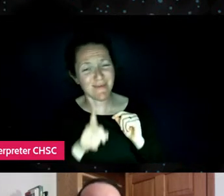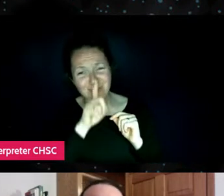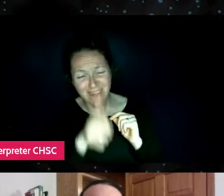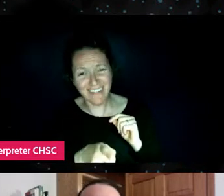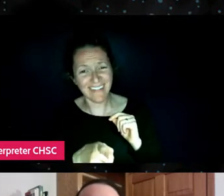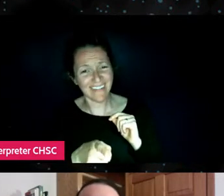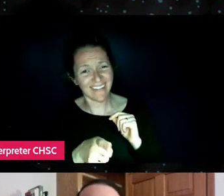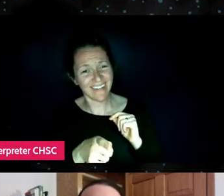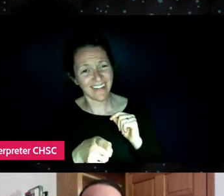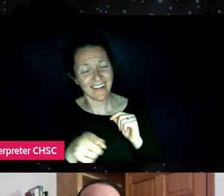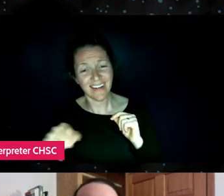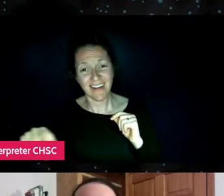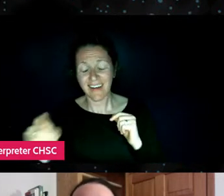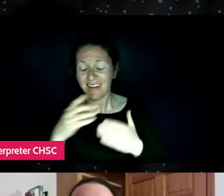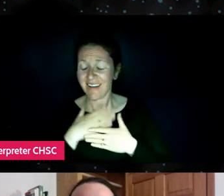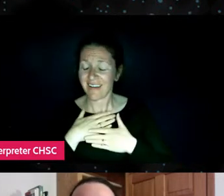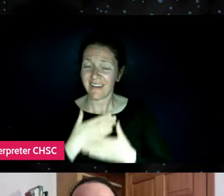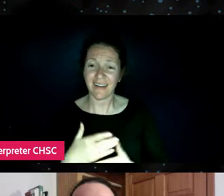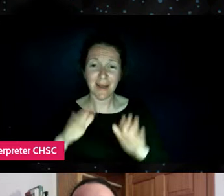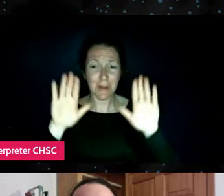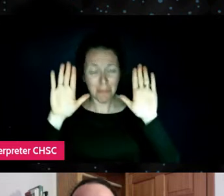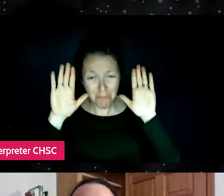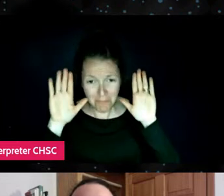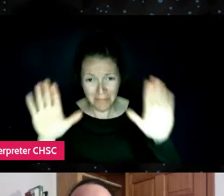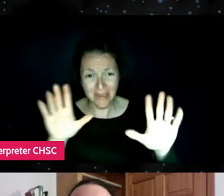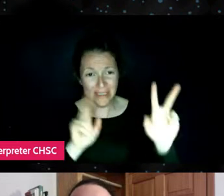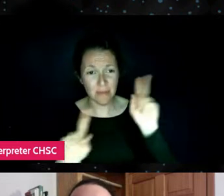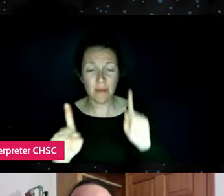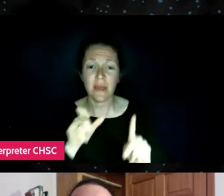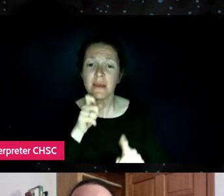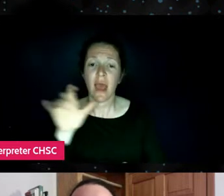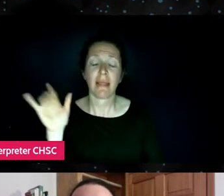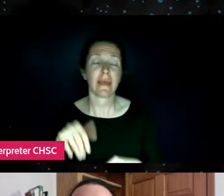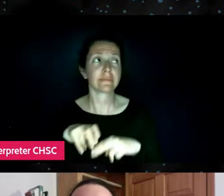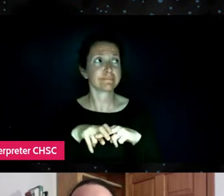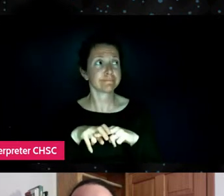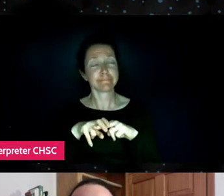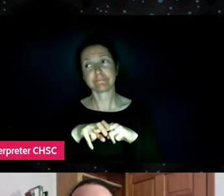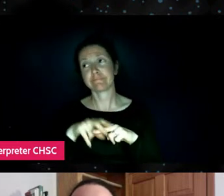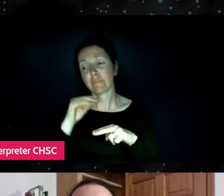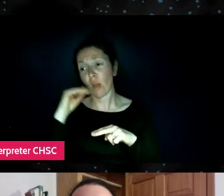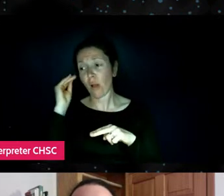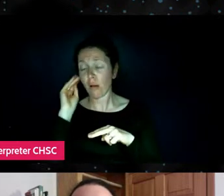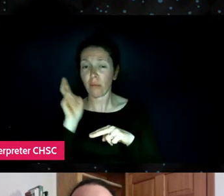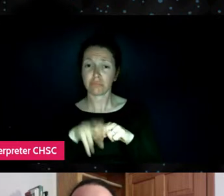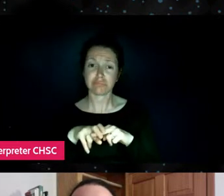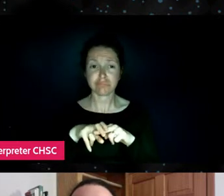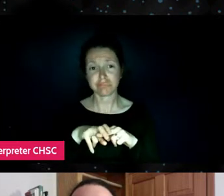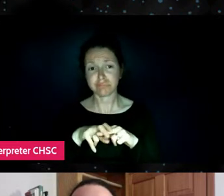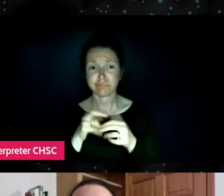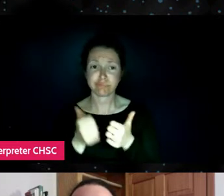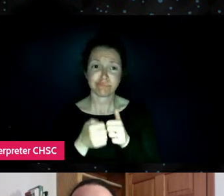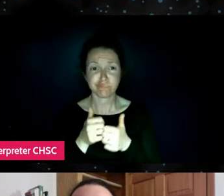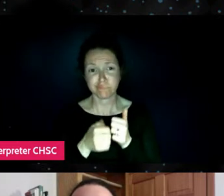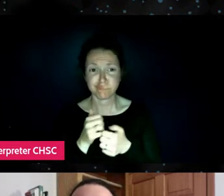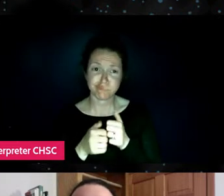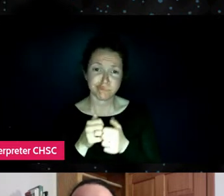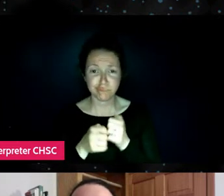They really were amazing individuals. They weren't sitting at home playing video